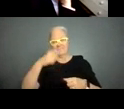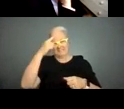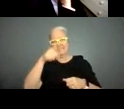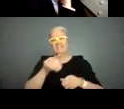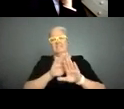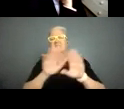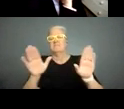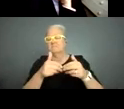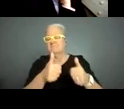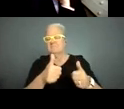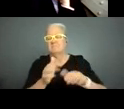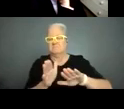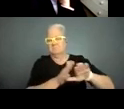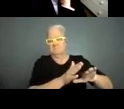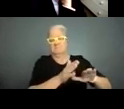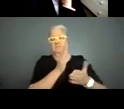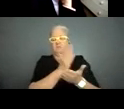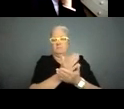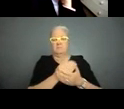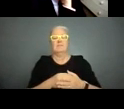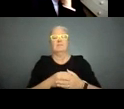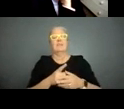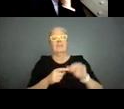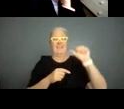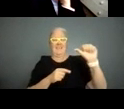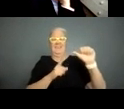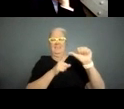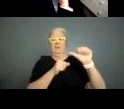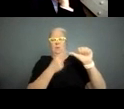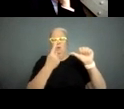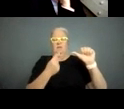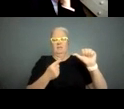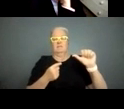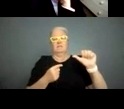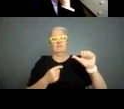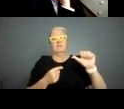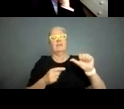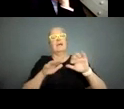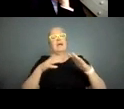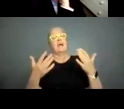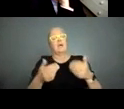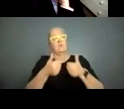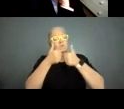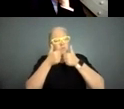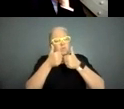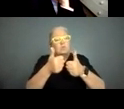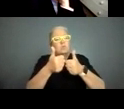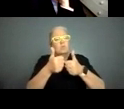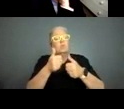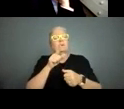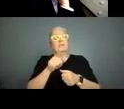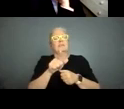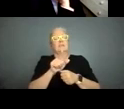So we'll only do A because I think we're running short of time. How could the good inclusive practice seen at Emerson's Green be